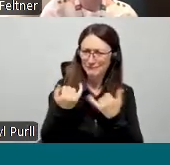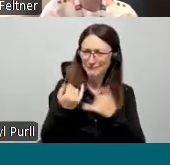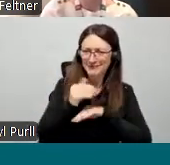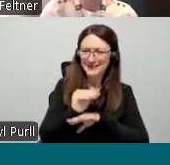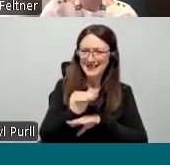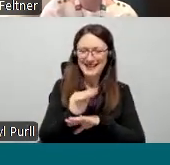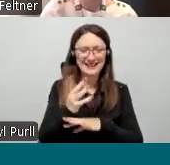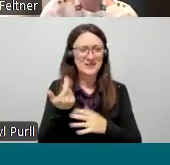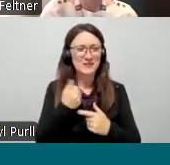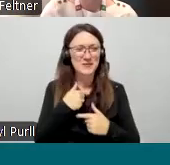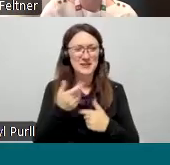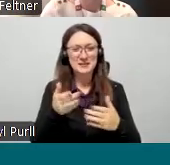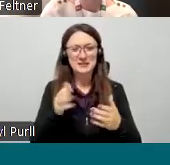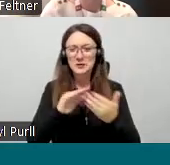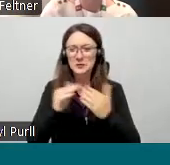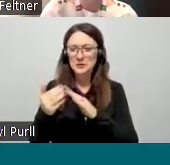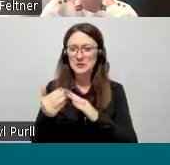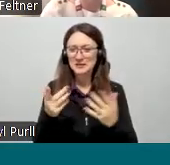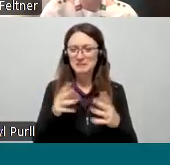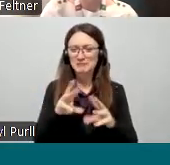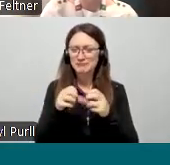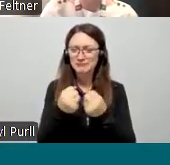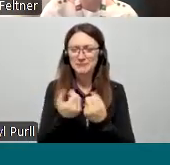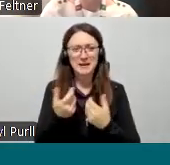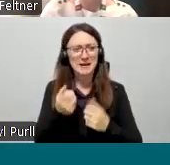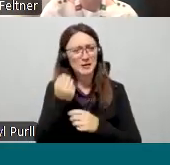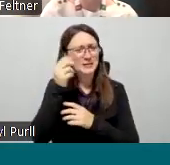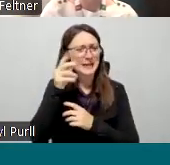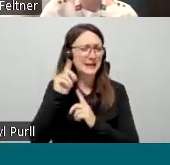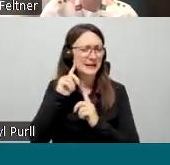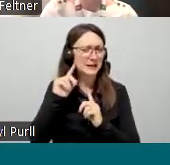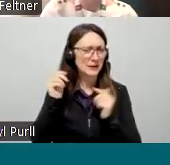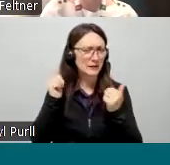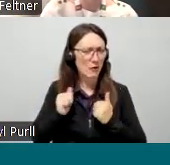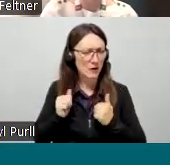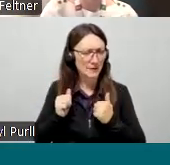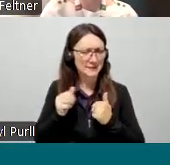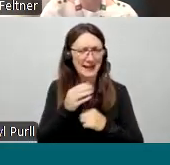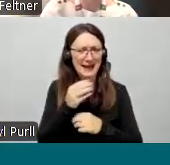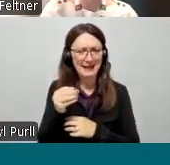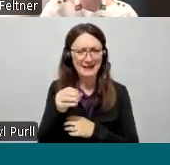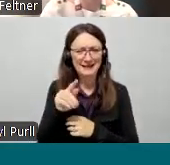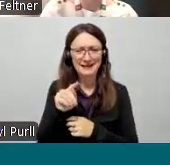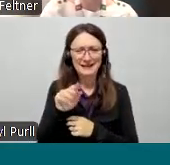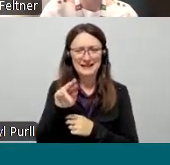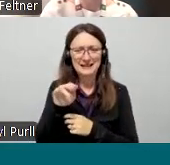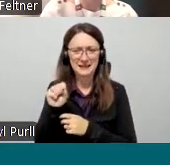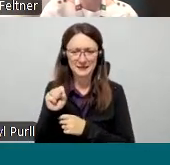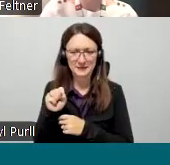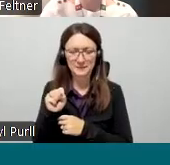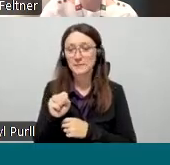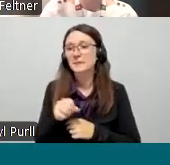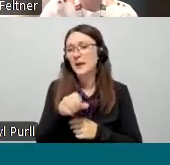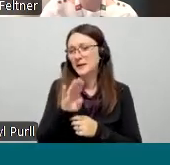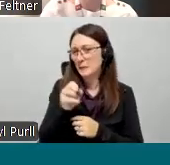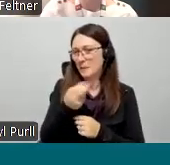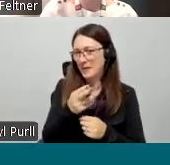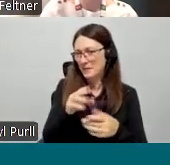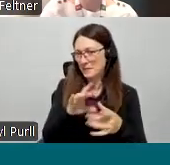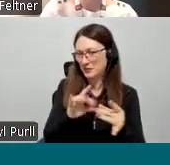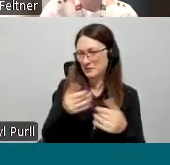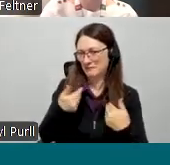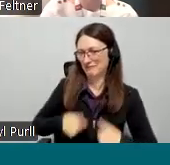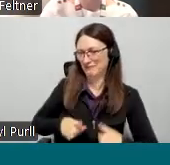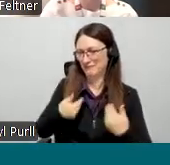this community session on understanding hearing loss and tinnitus. As Beth mentioned, my name is